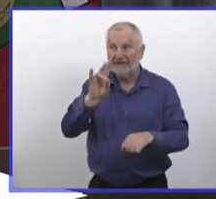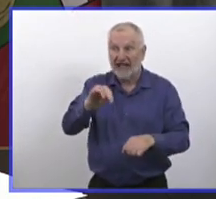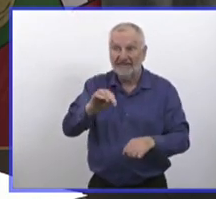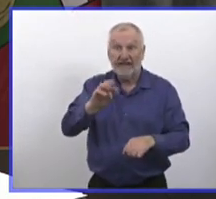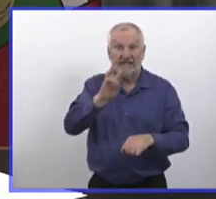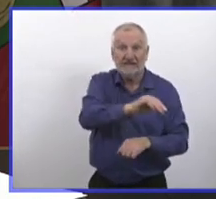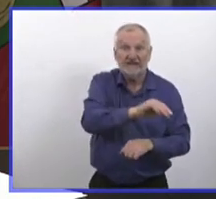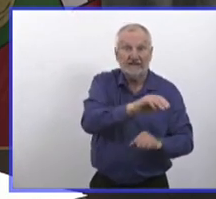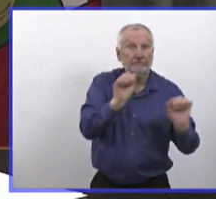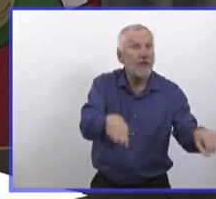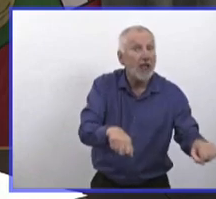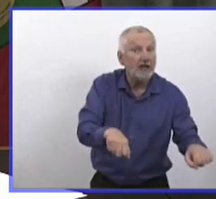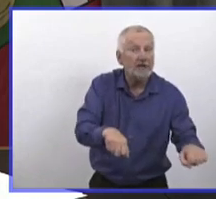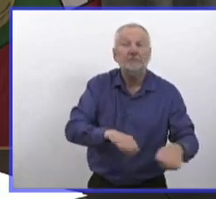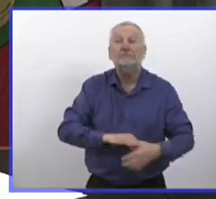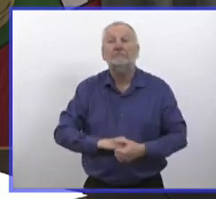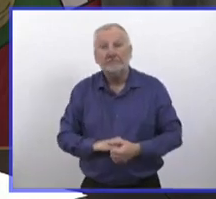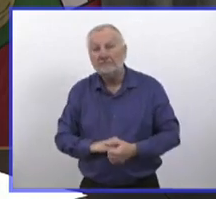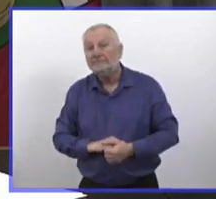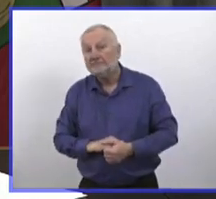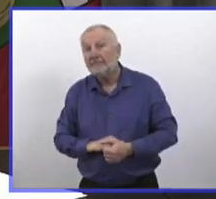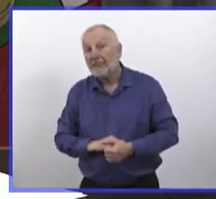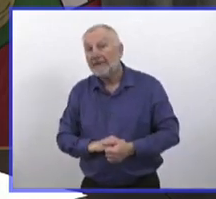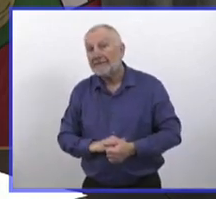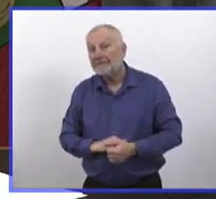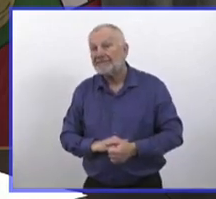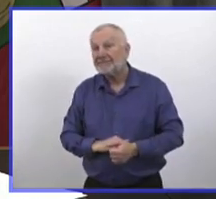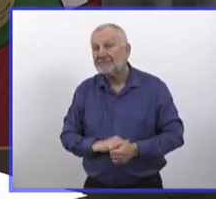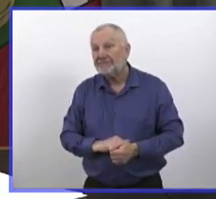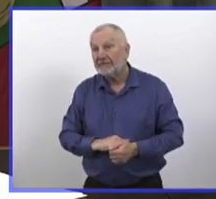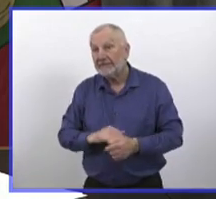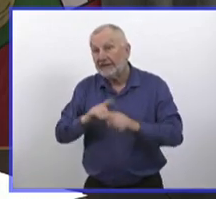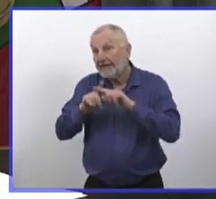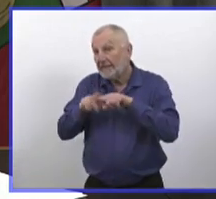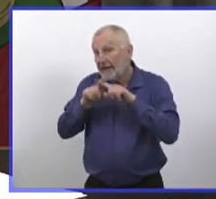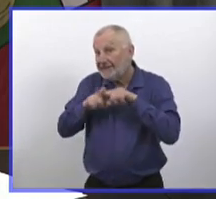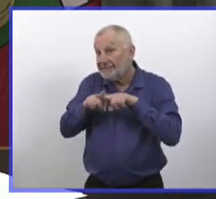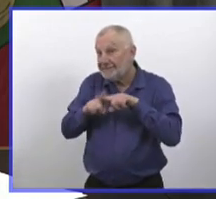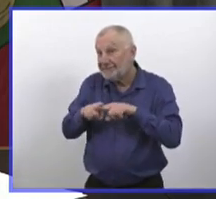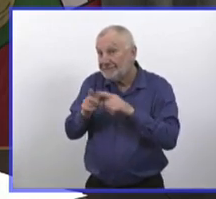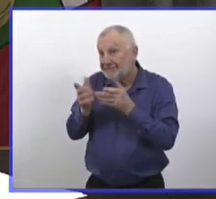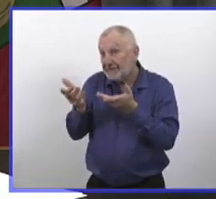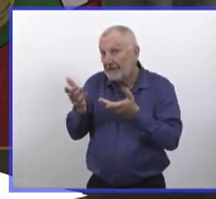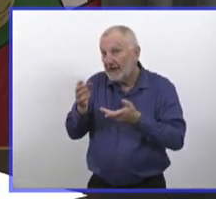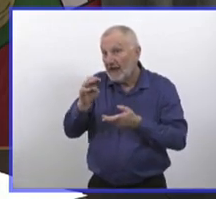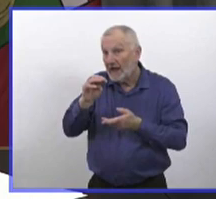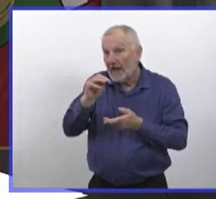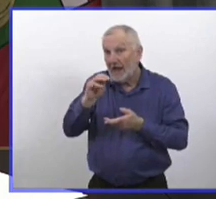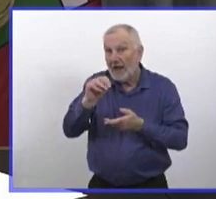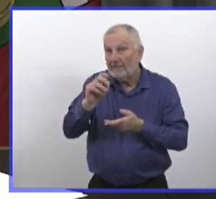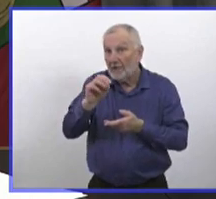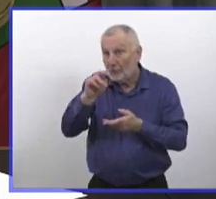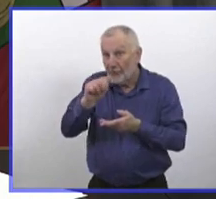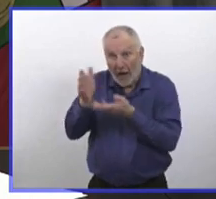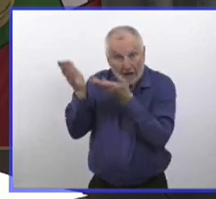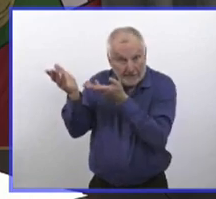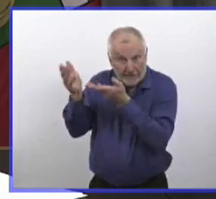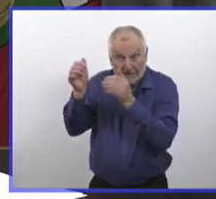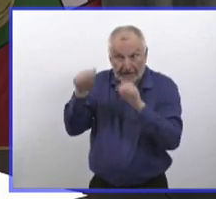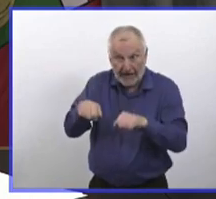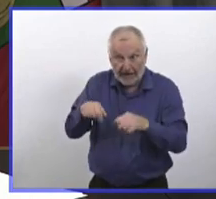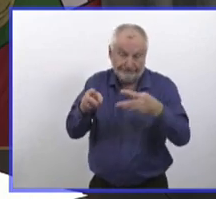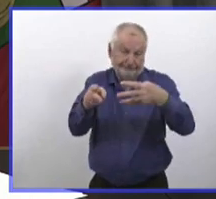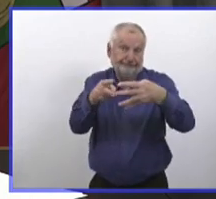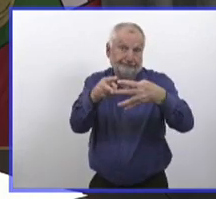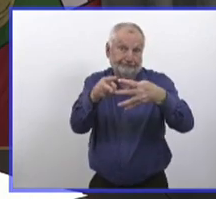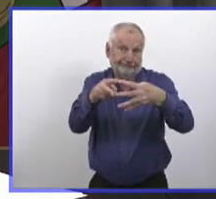settings because the super site's more convenient for them. We would have that many more doses that we can use for people with these high-risk health conditions in the